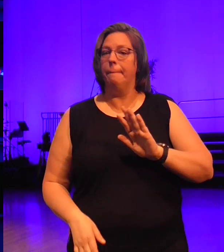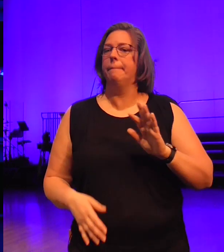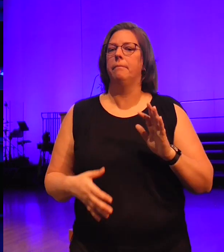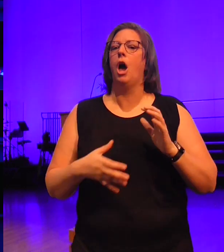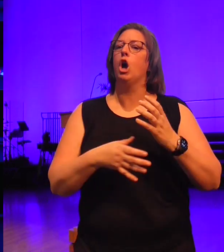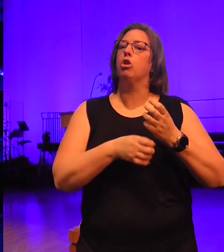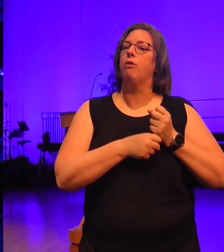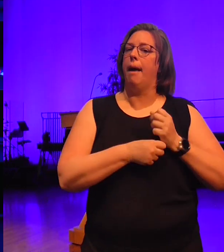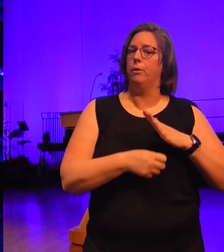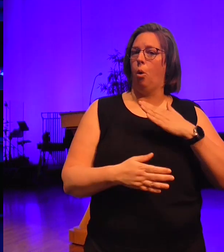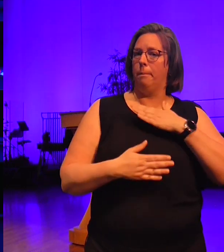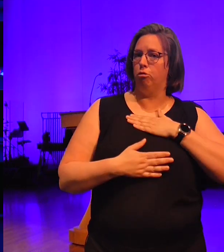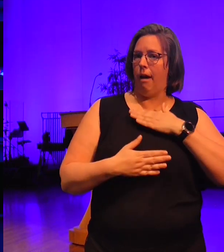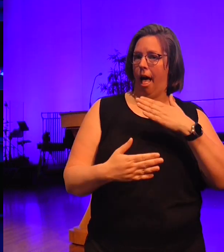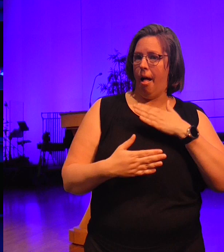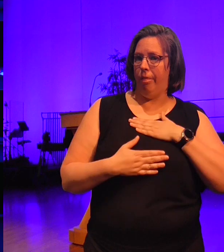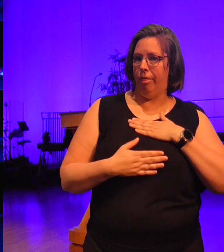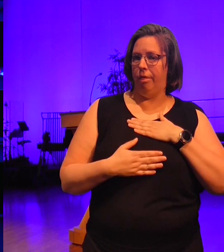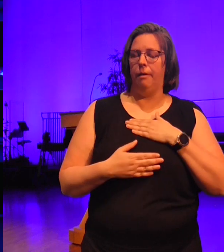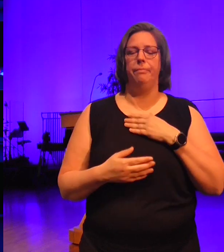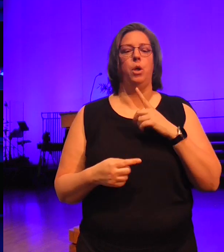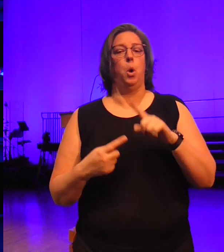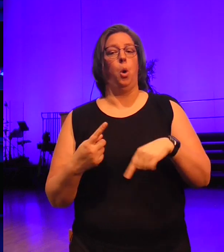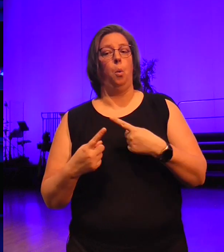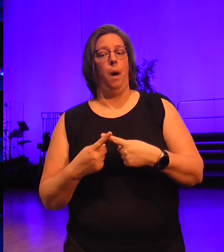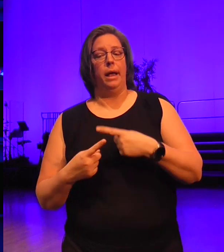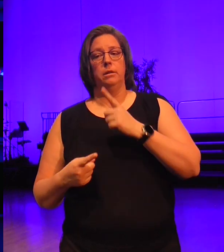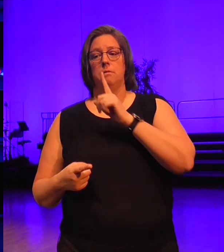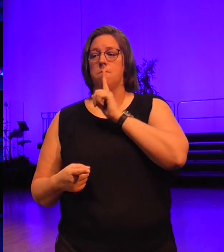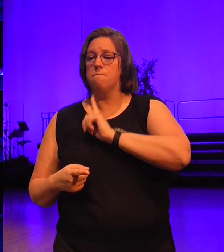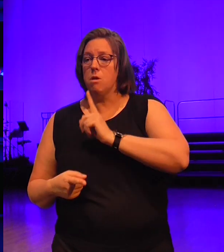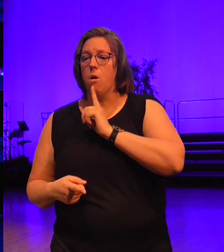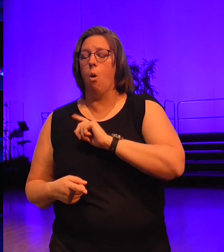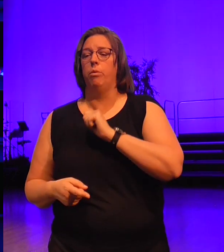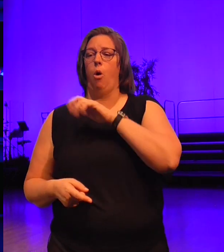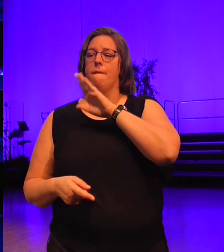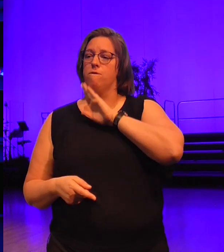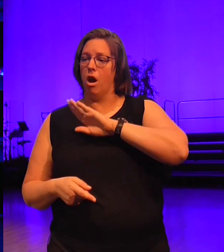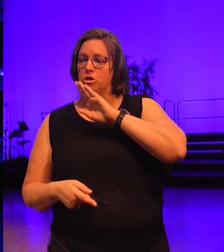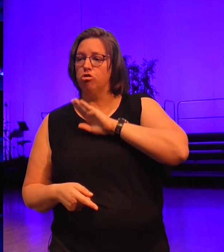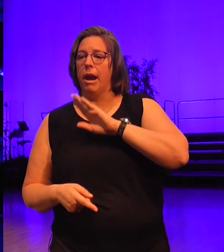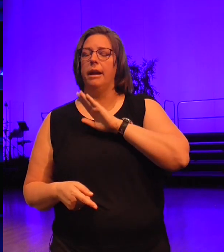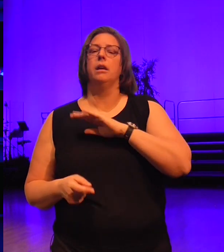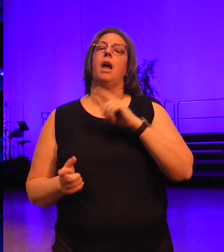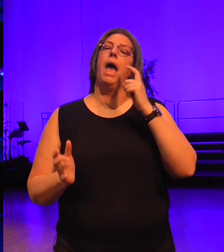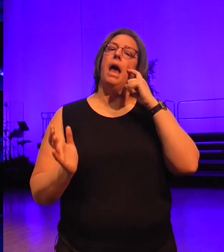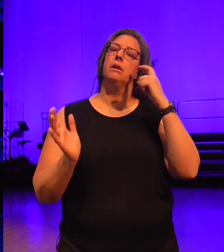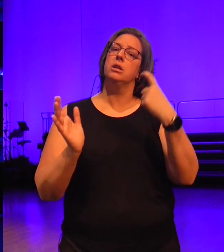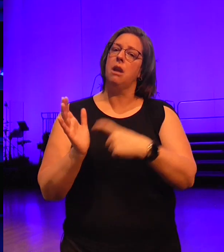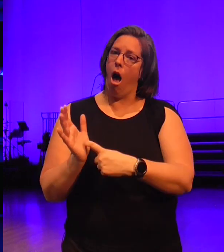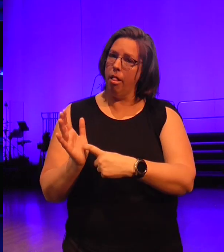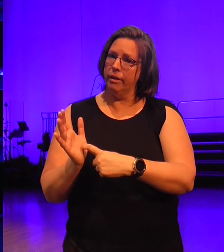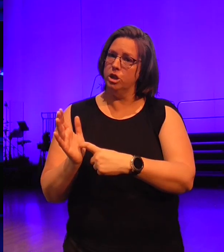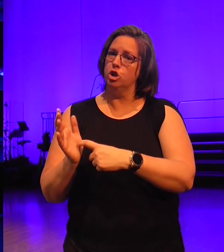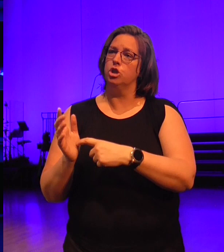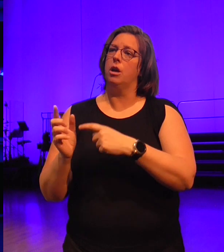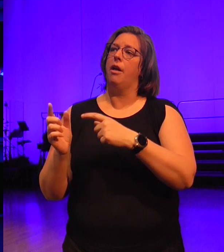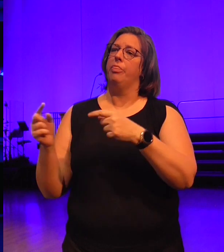you're hurting or lonely or frustrated, acknowledge the hurt, but grab your